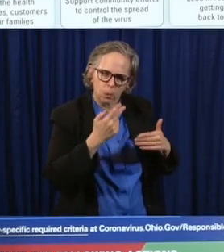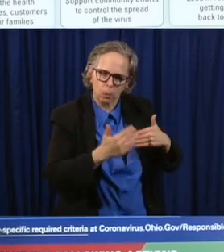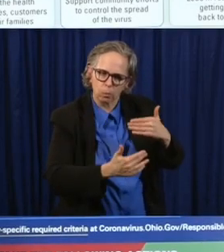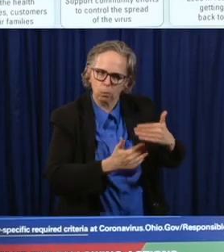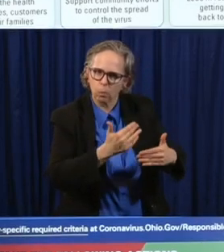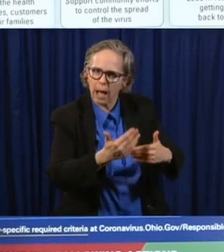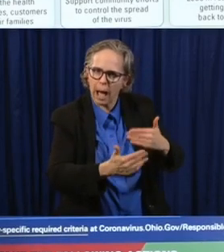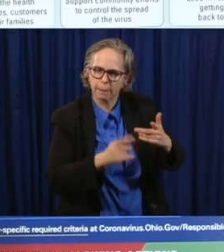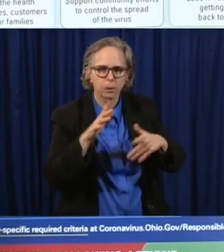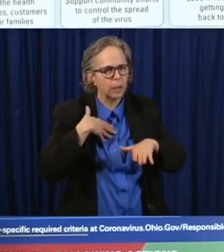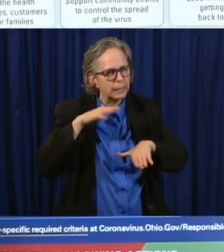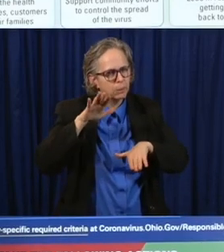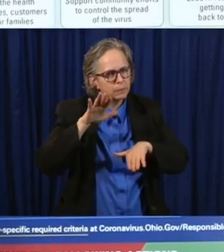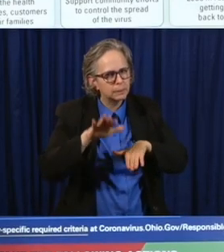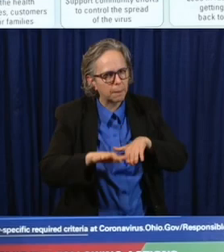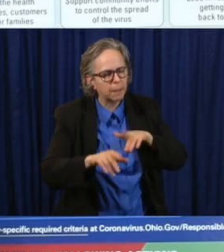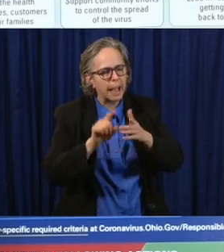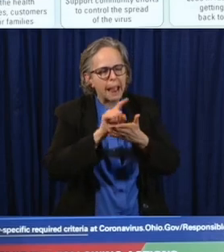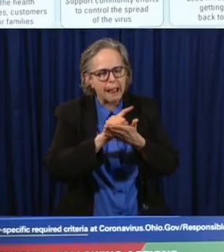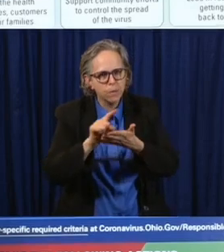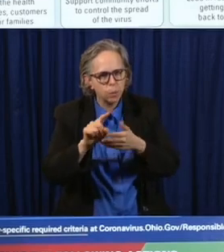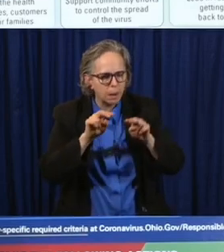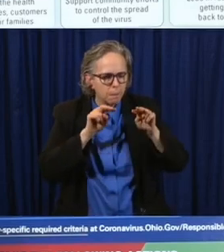one week at a time.